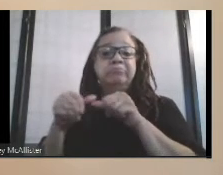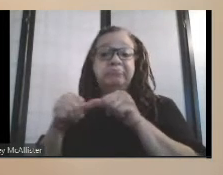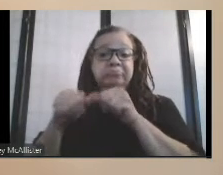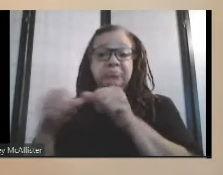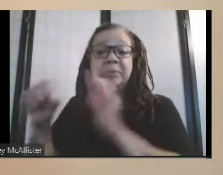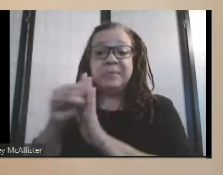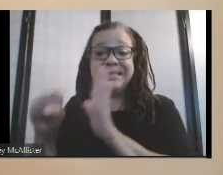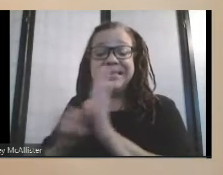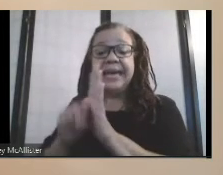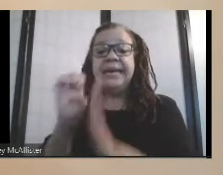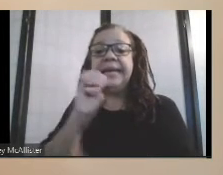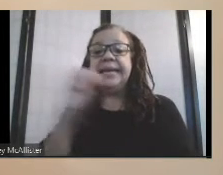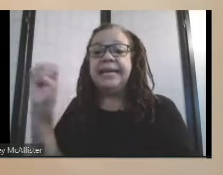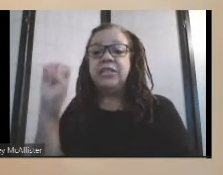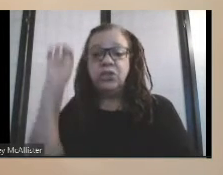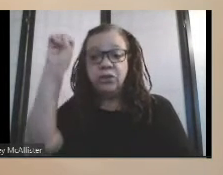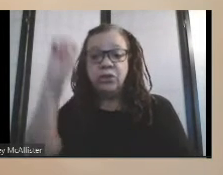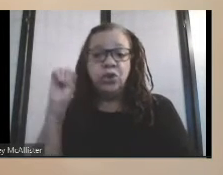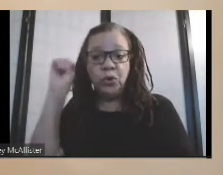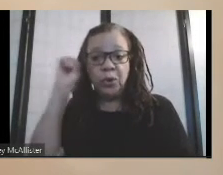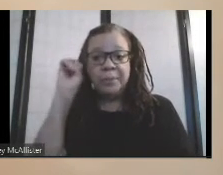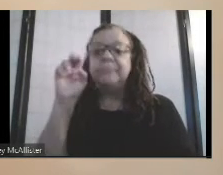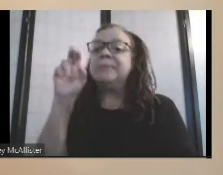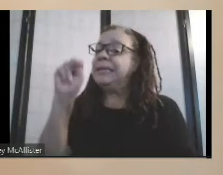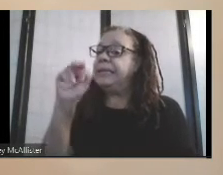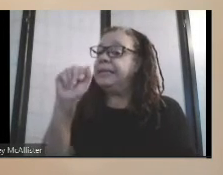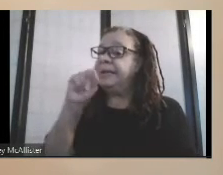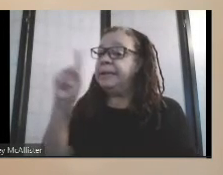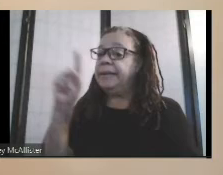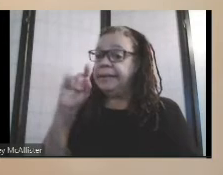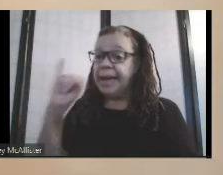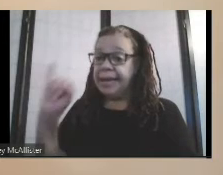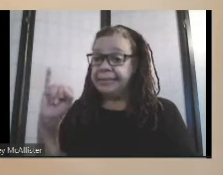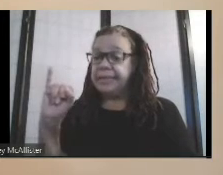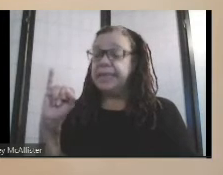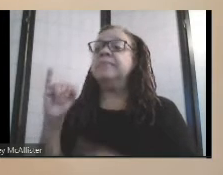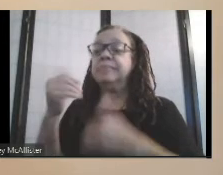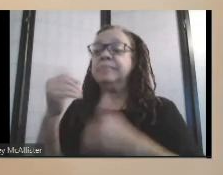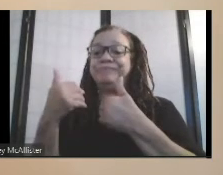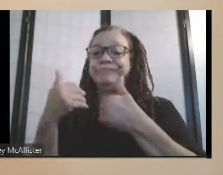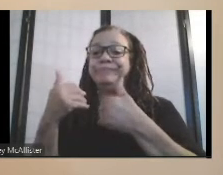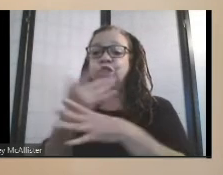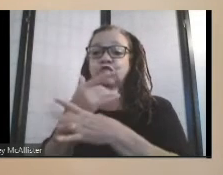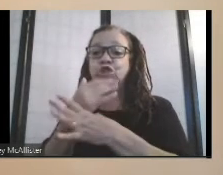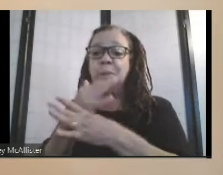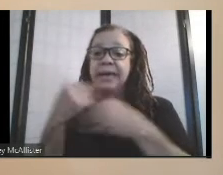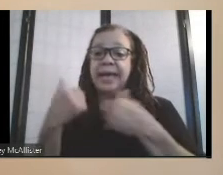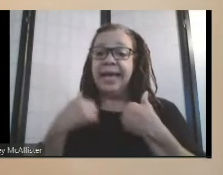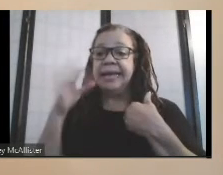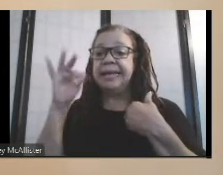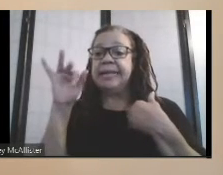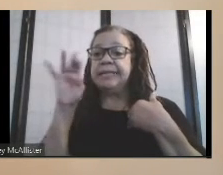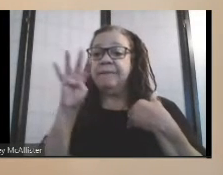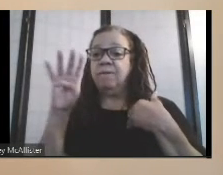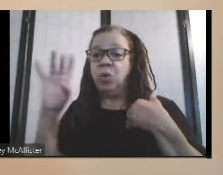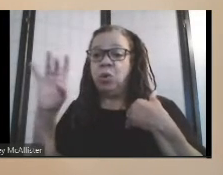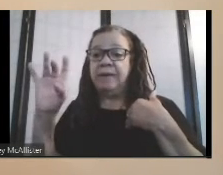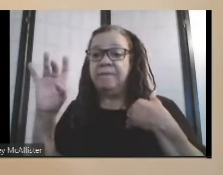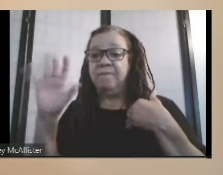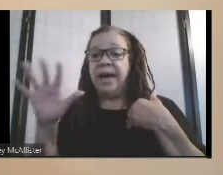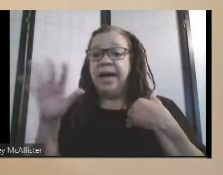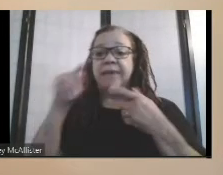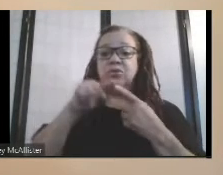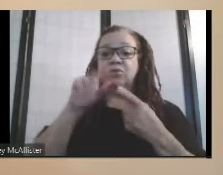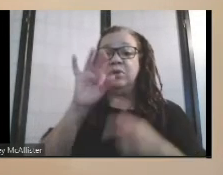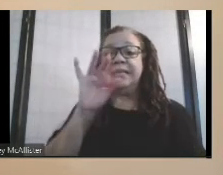in Eastern Europe. It was occupied by Nazi Germany in 1938 to 45